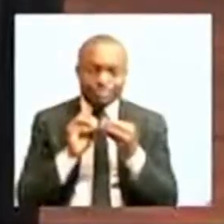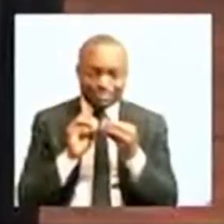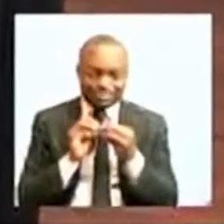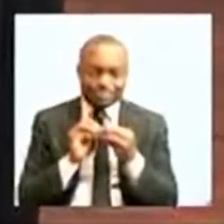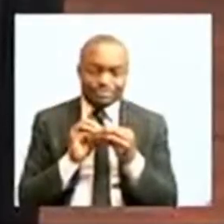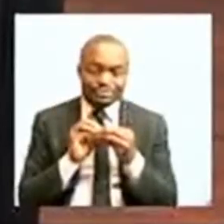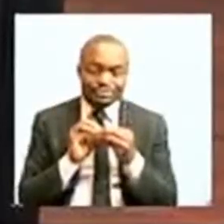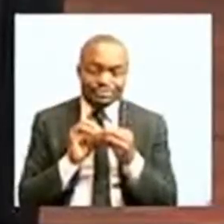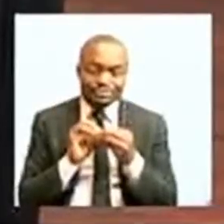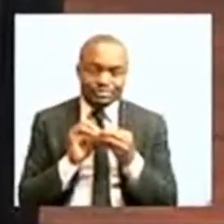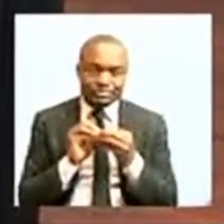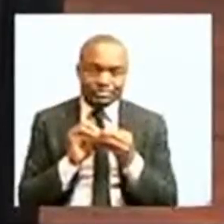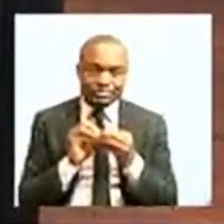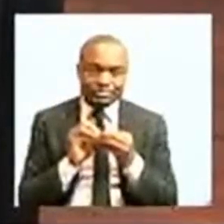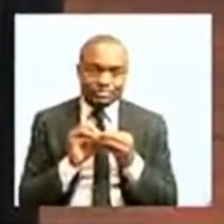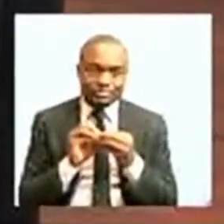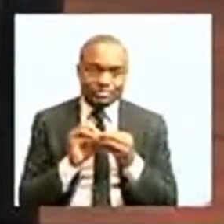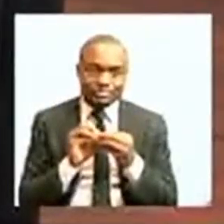underestimated